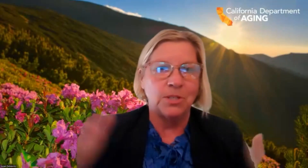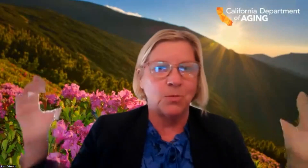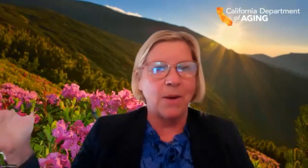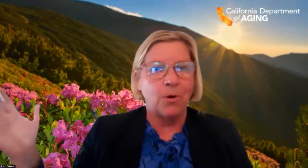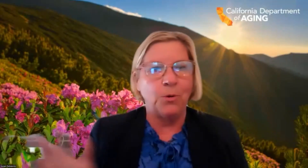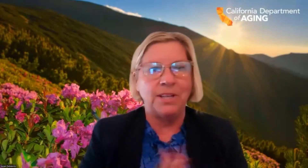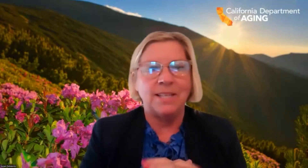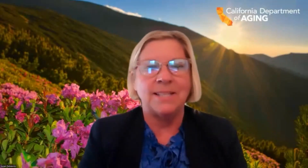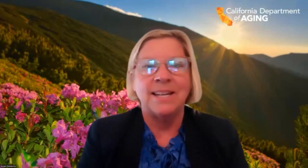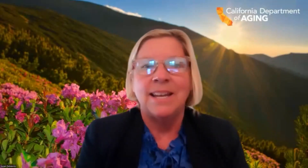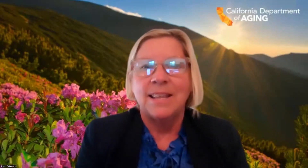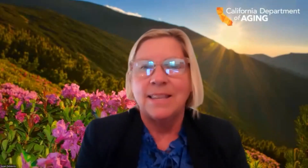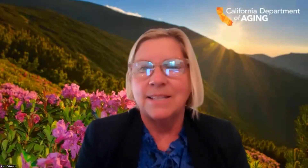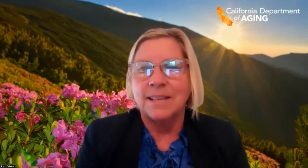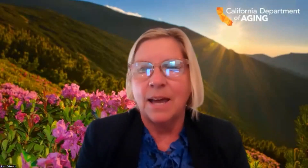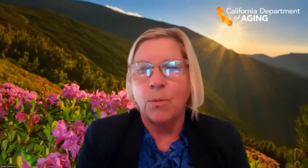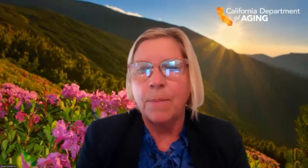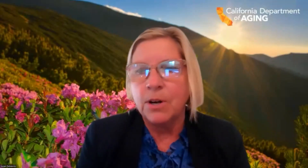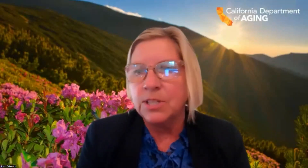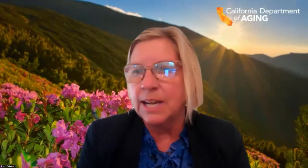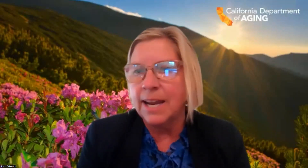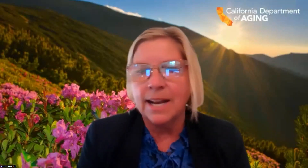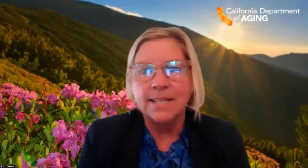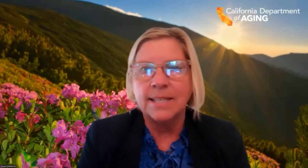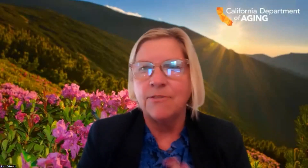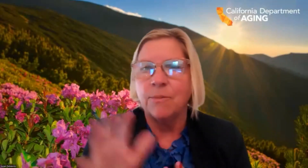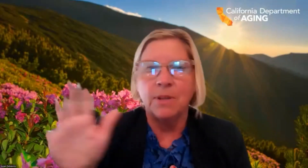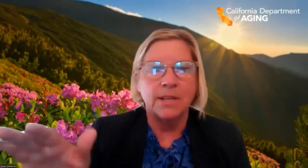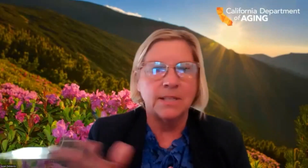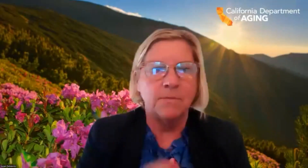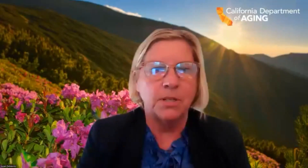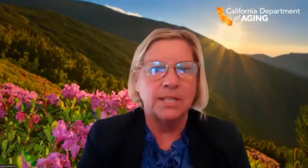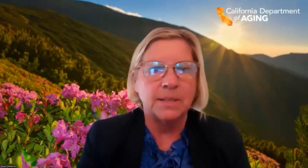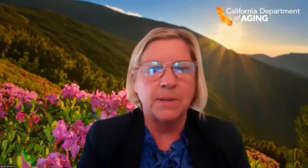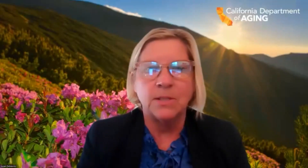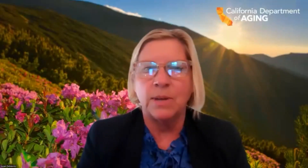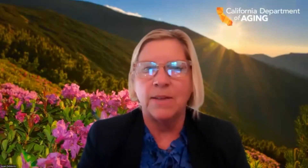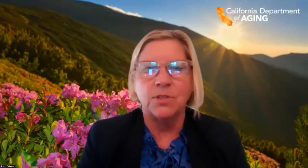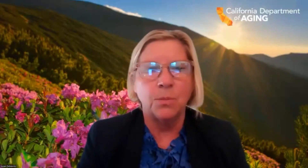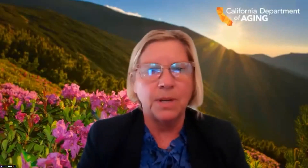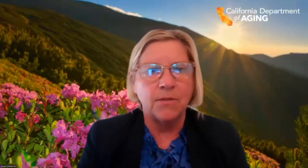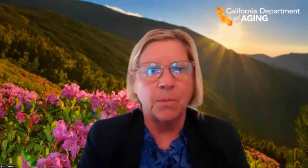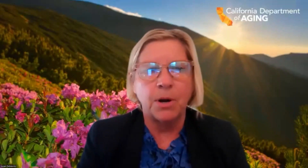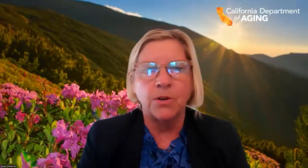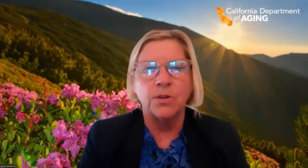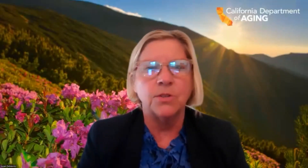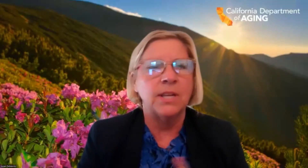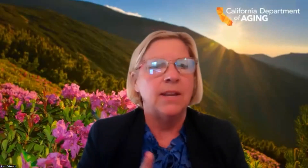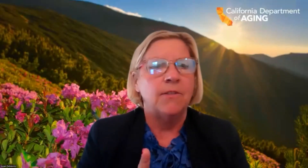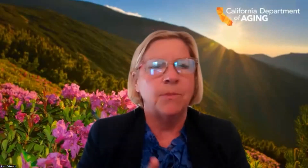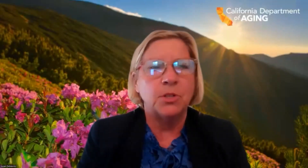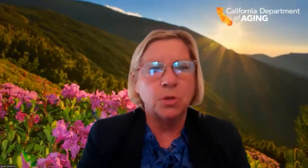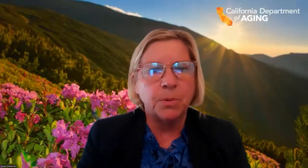of it, which is why we're holding this webinar today. And I see from the list of participants, we have so many of our